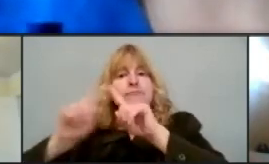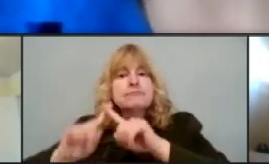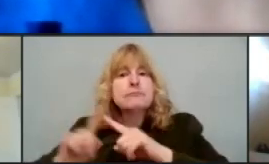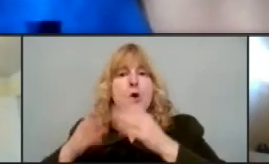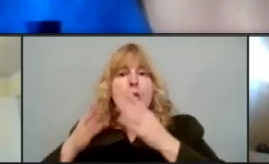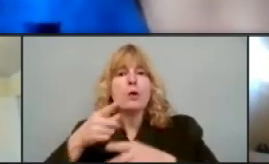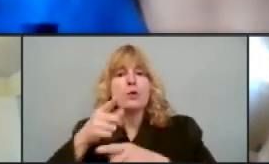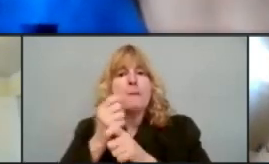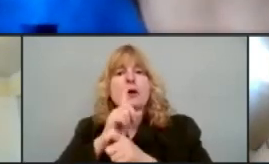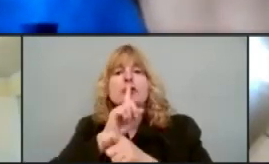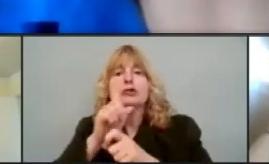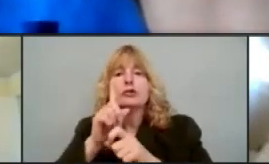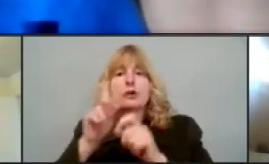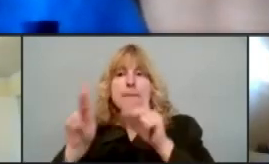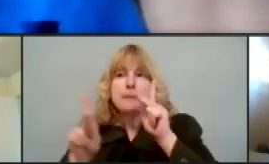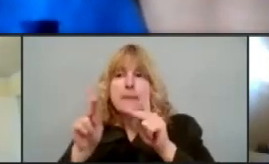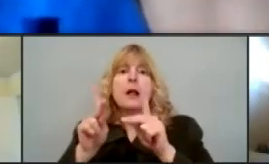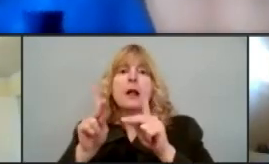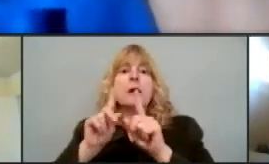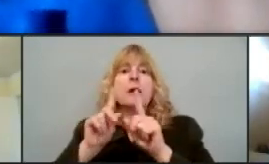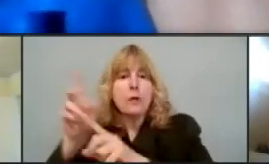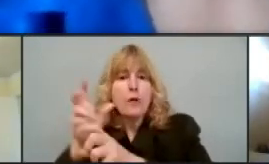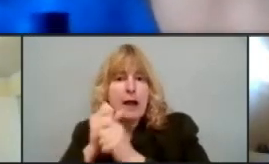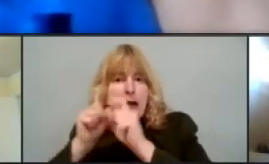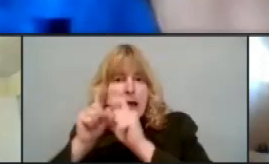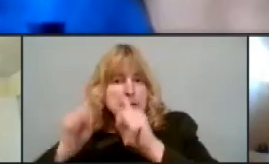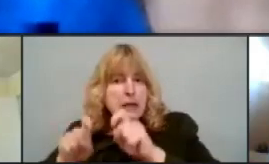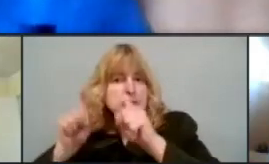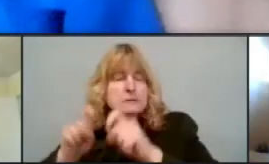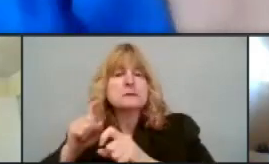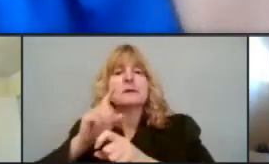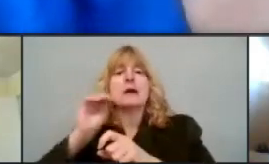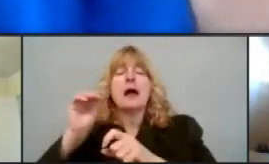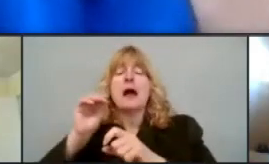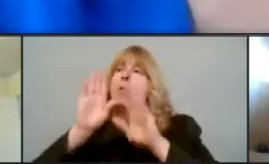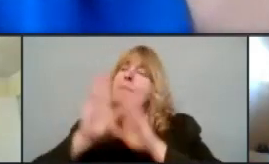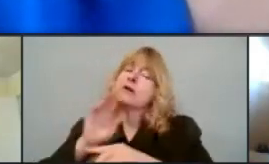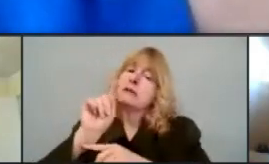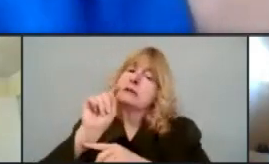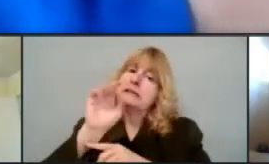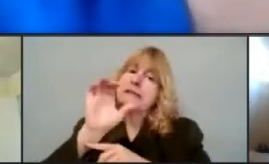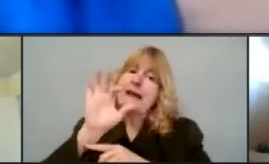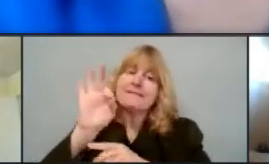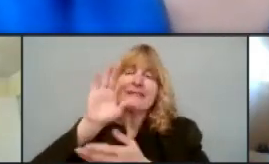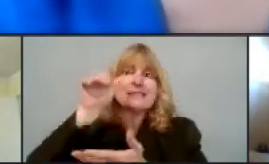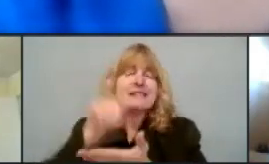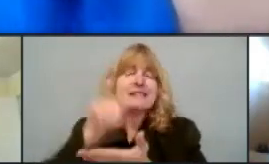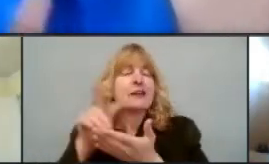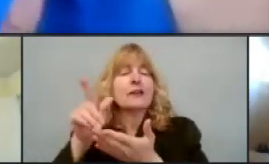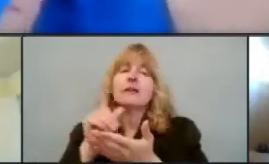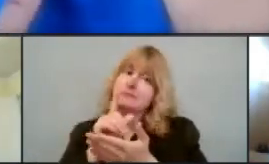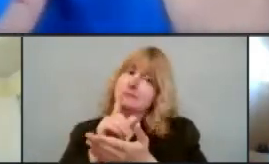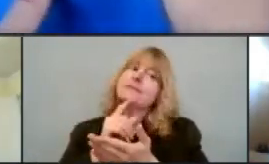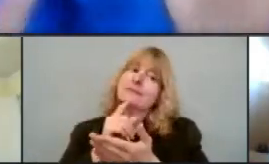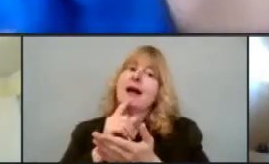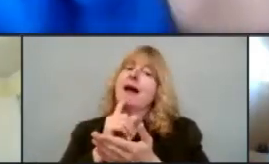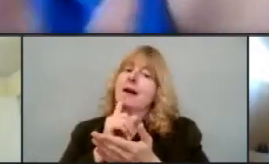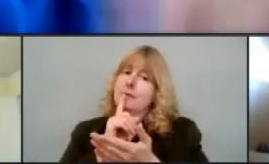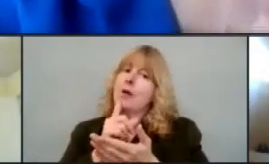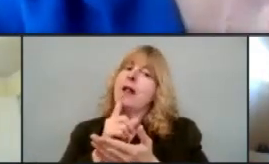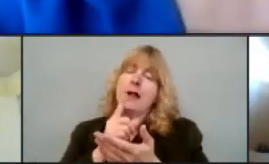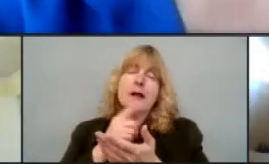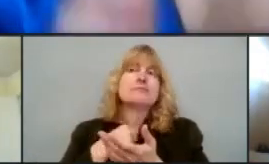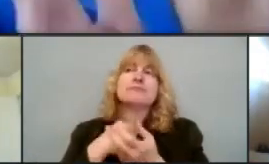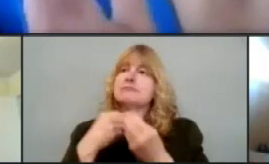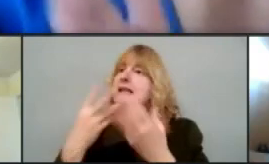that people get the testing and that wonderful TCF Center, which I'm going to say it right now. I have to give the